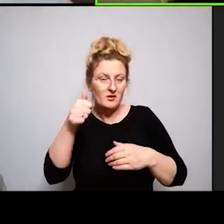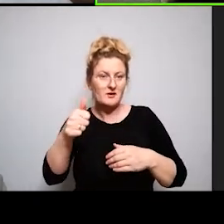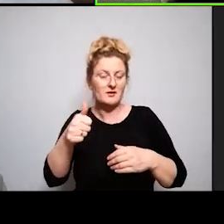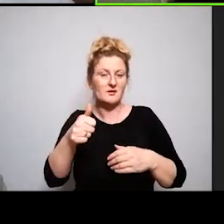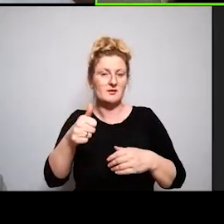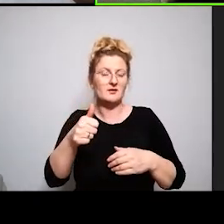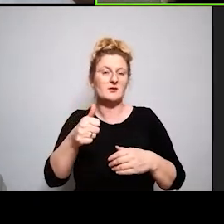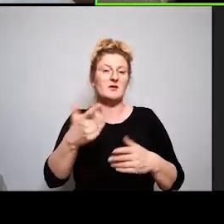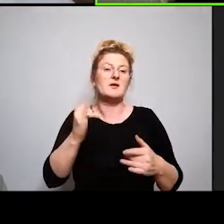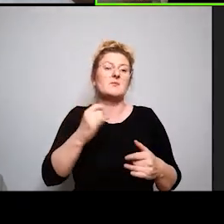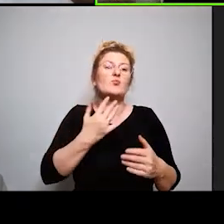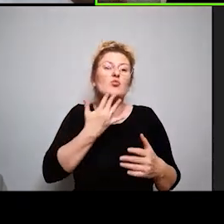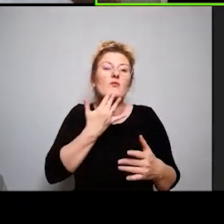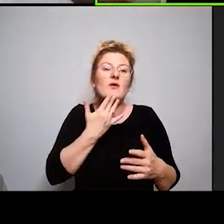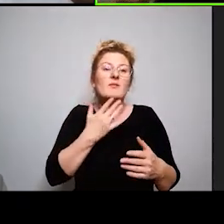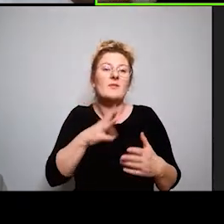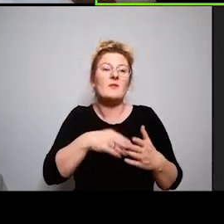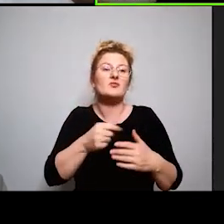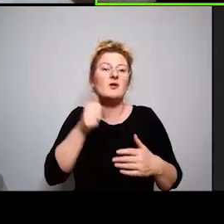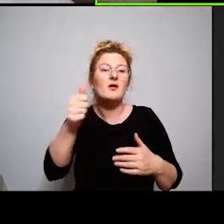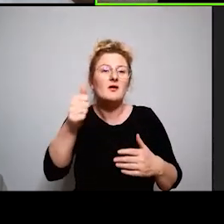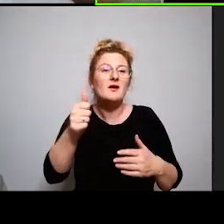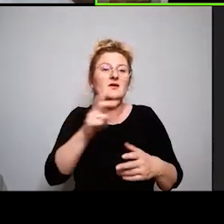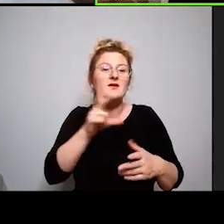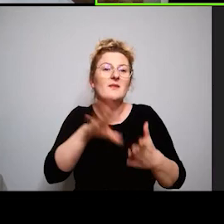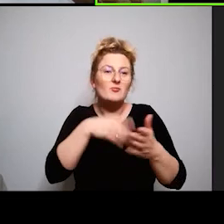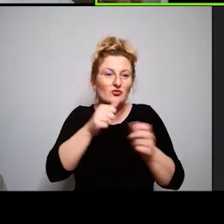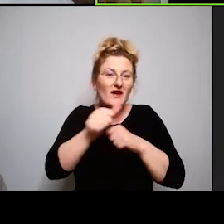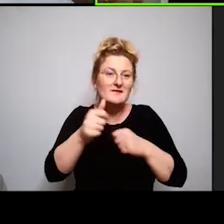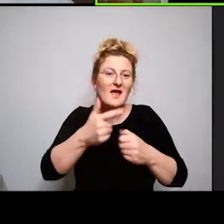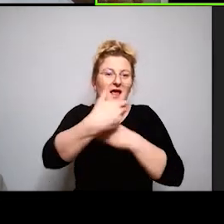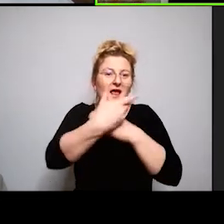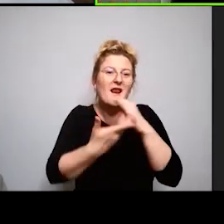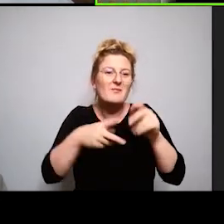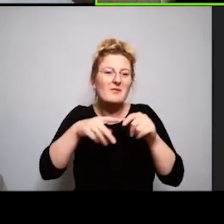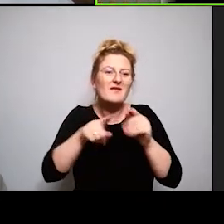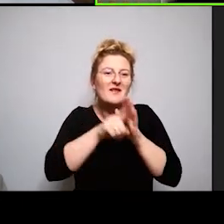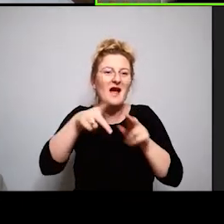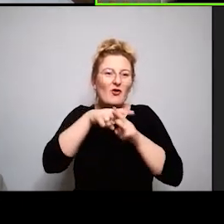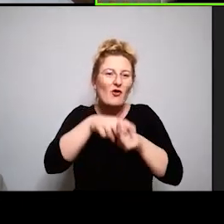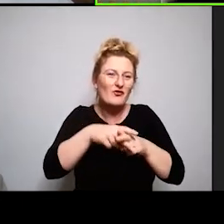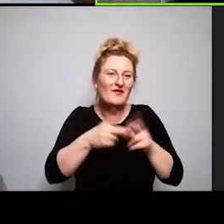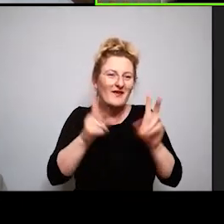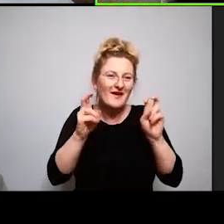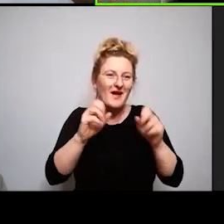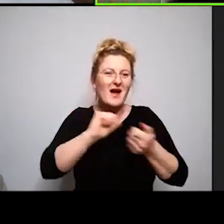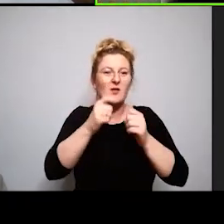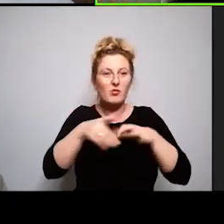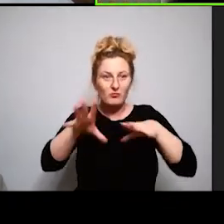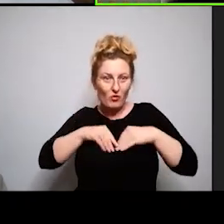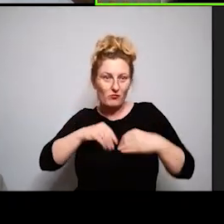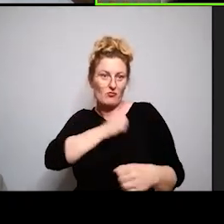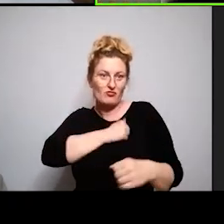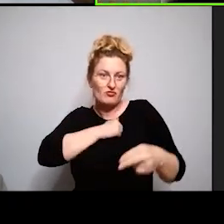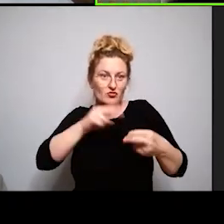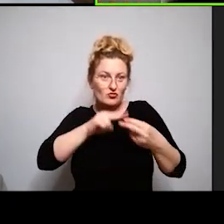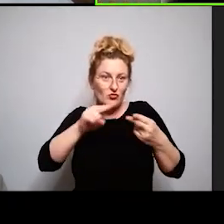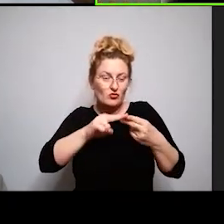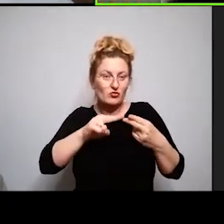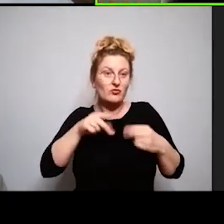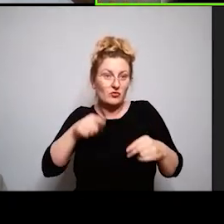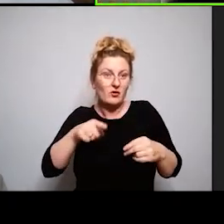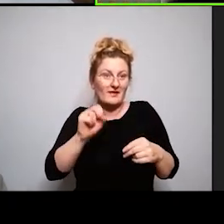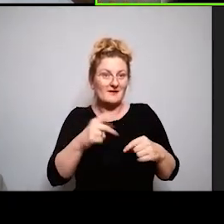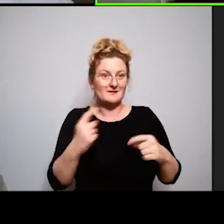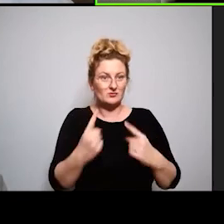know, if you don't know them, you just ask, and does this person live here? And that's it. So I would say,